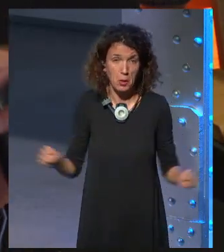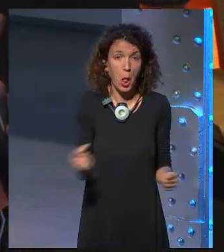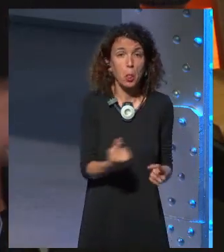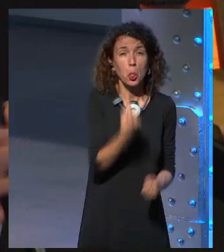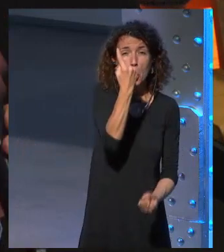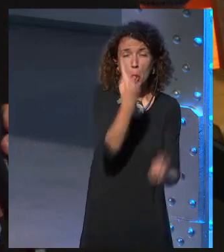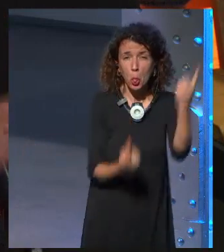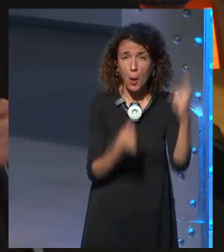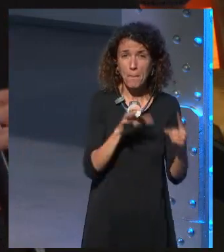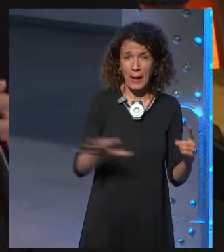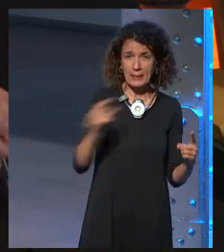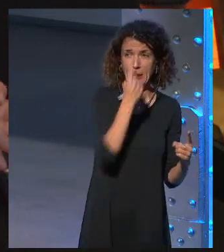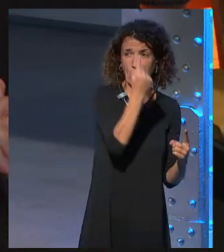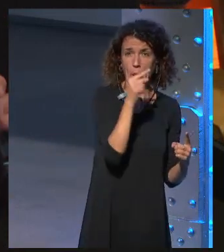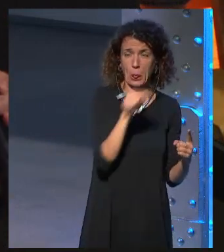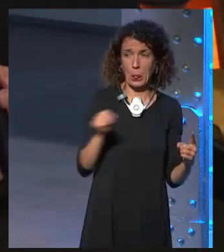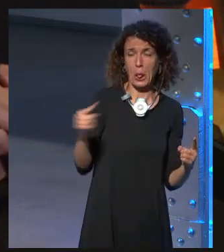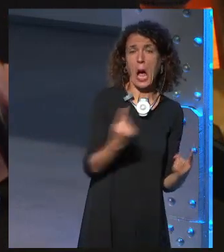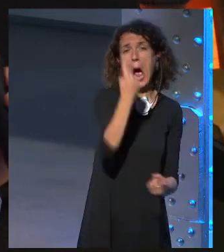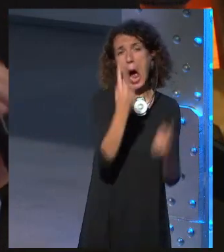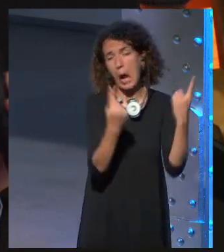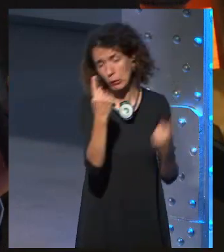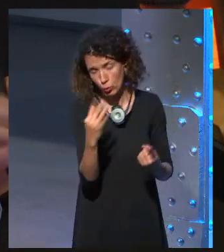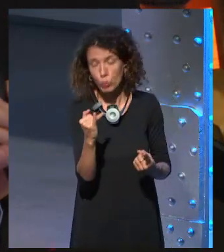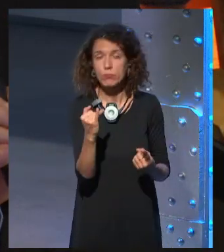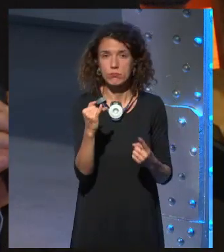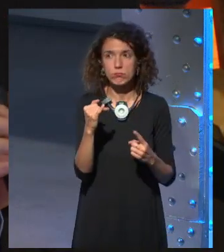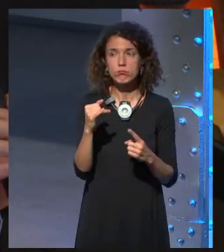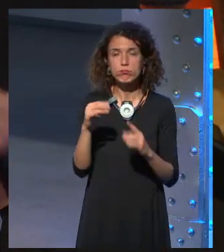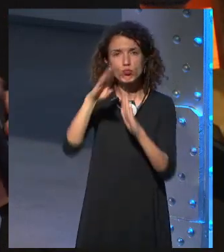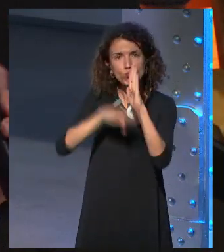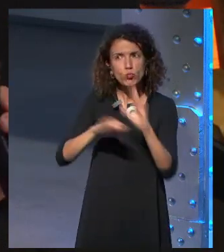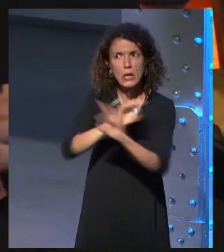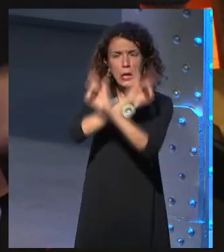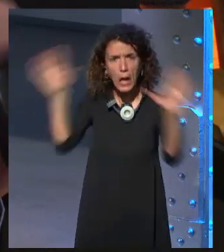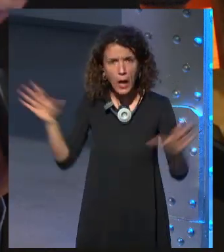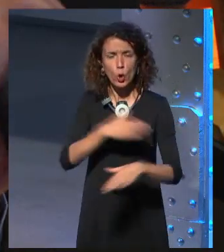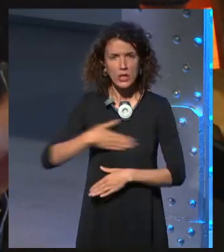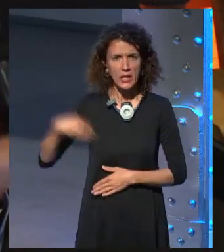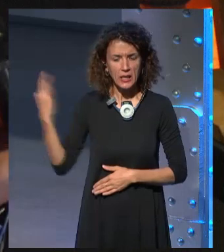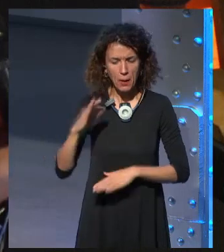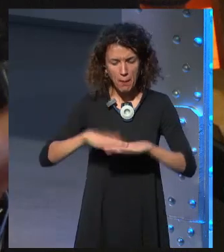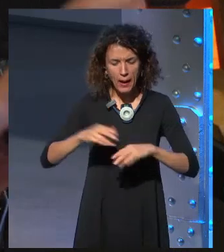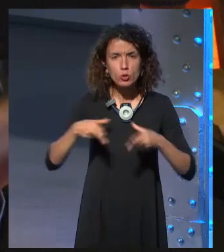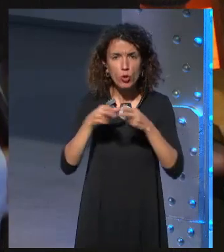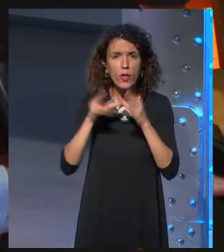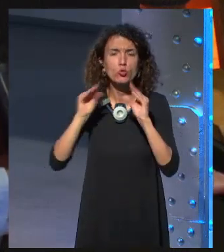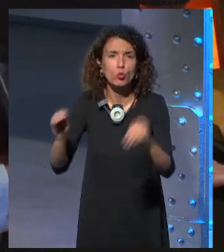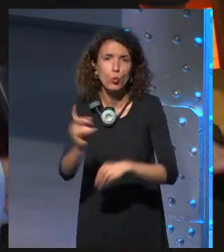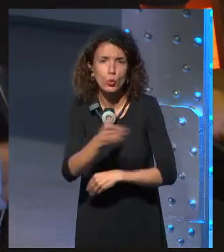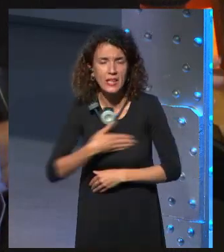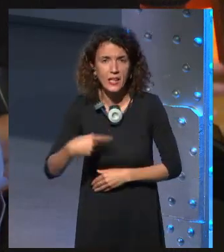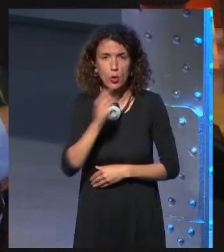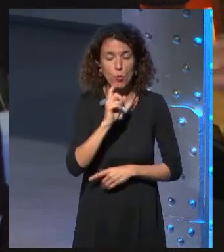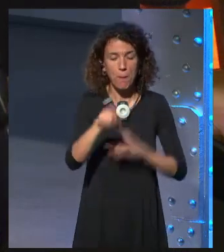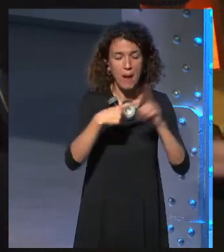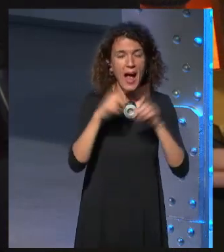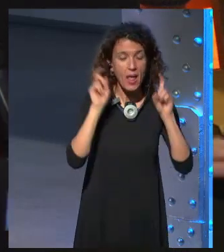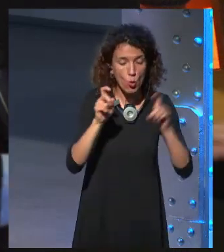to speak. There are very few countries where they have clearly defined what they want for